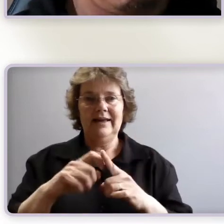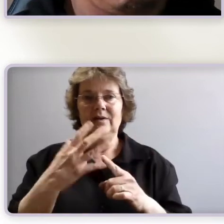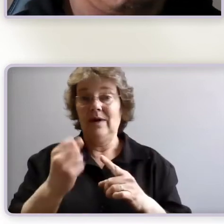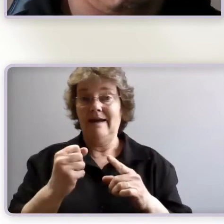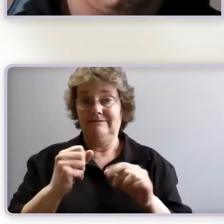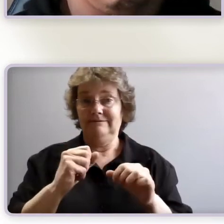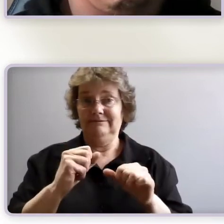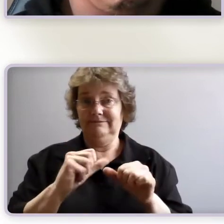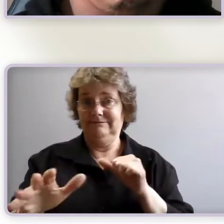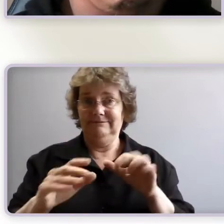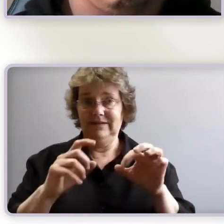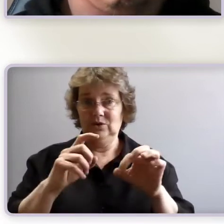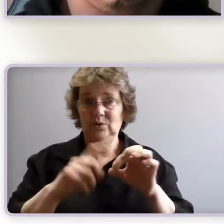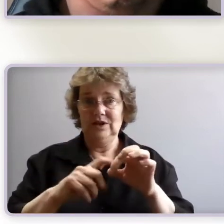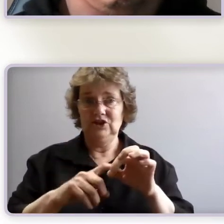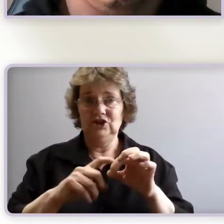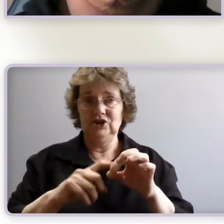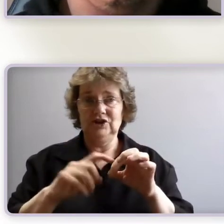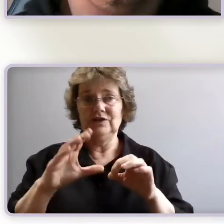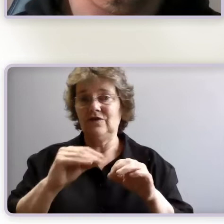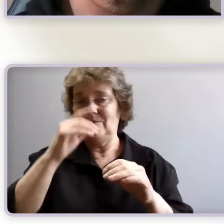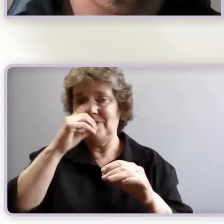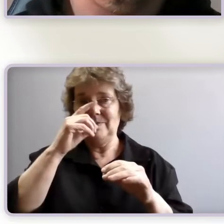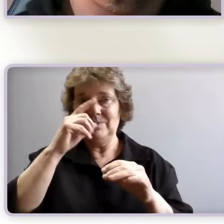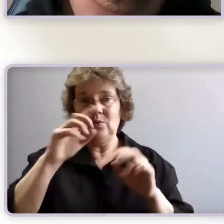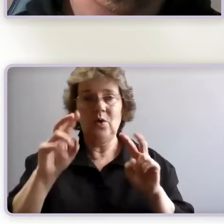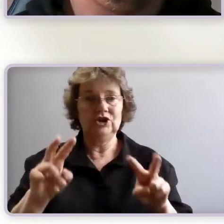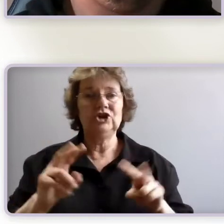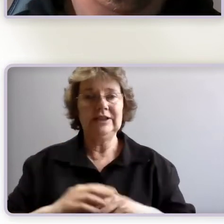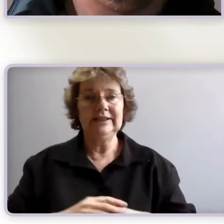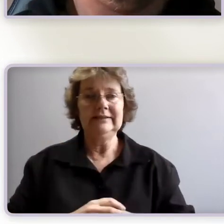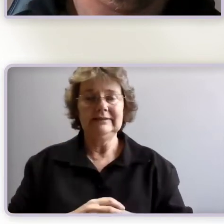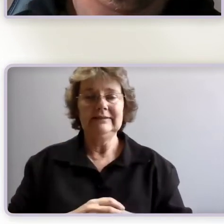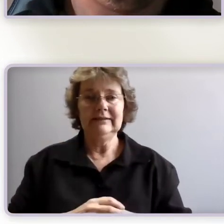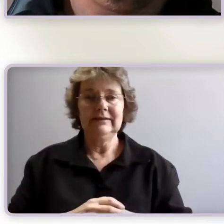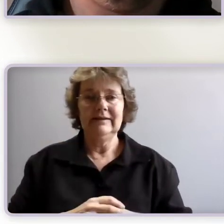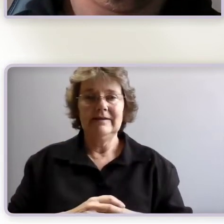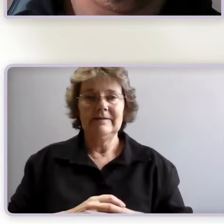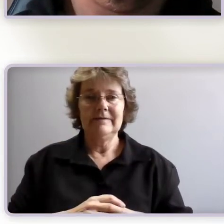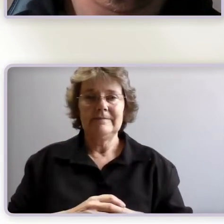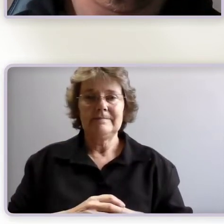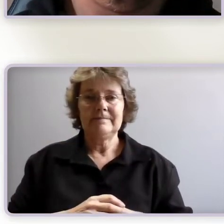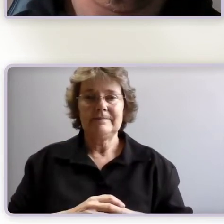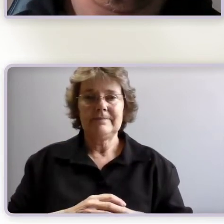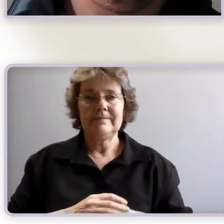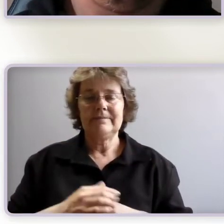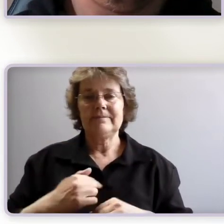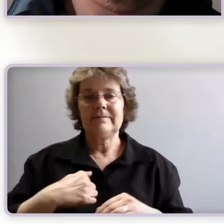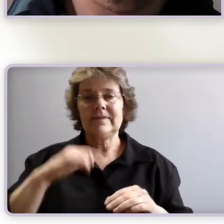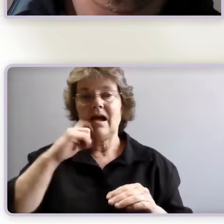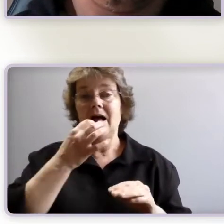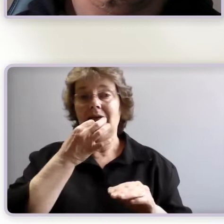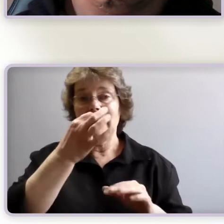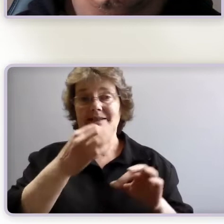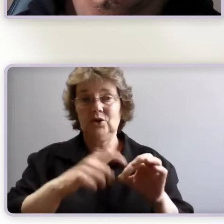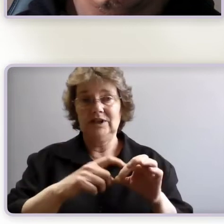in from the folks who are watching along. So what I thought I'd do is I'll ask the question, and then whoever